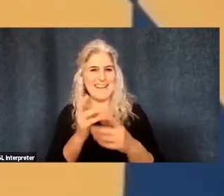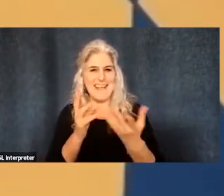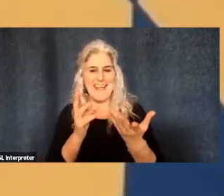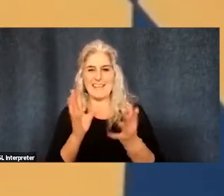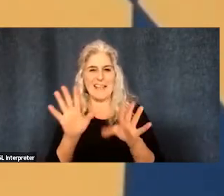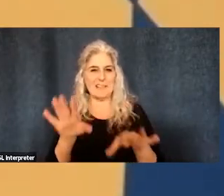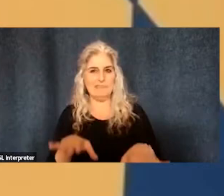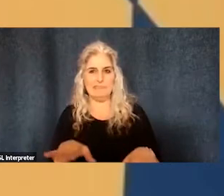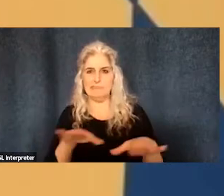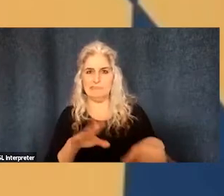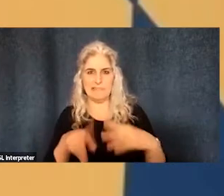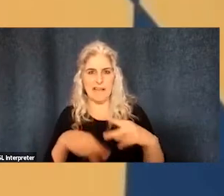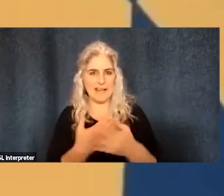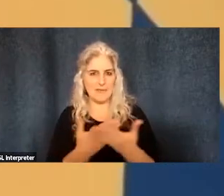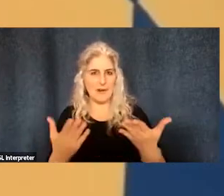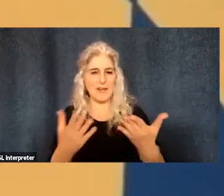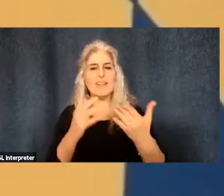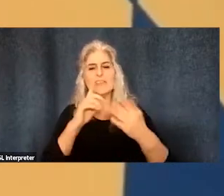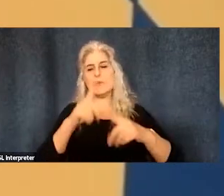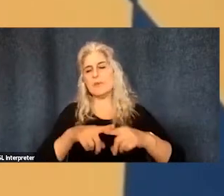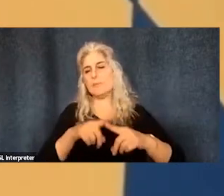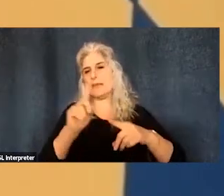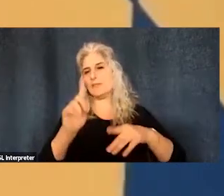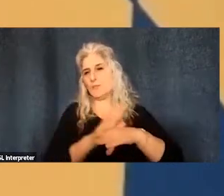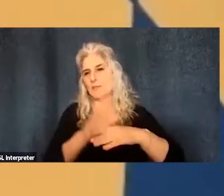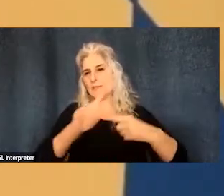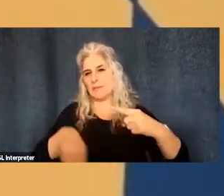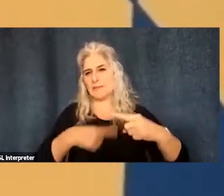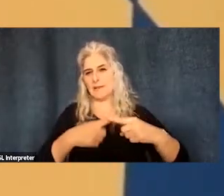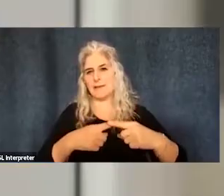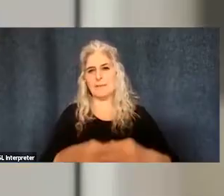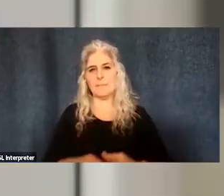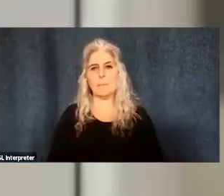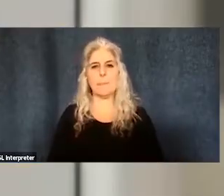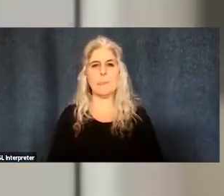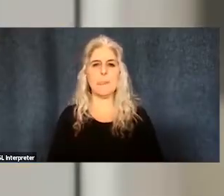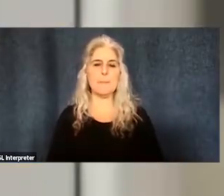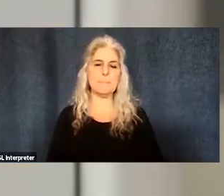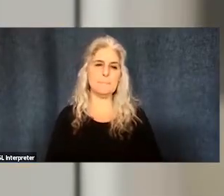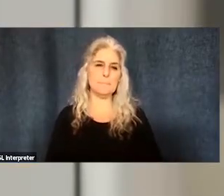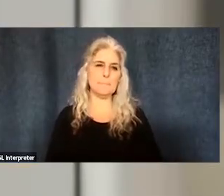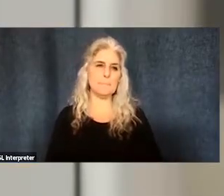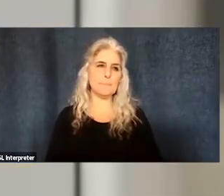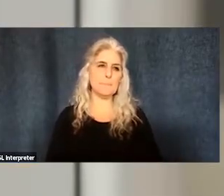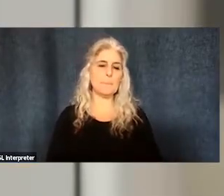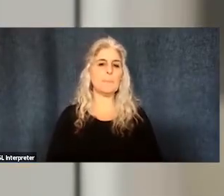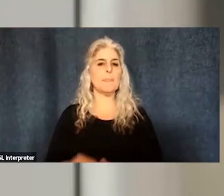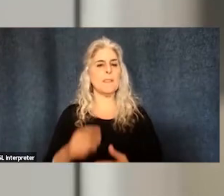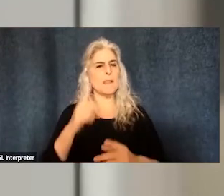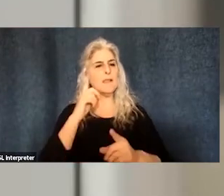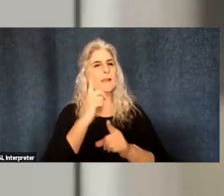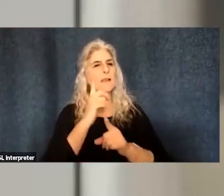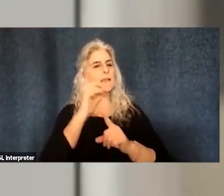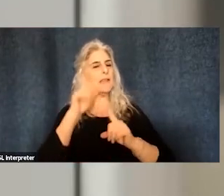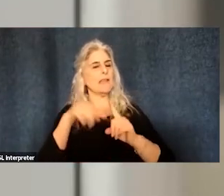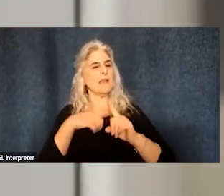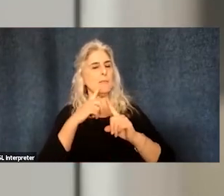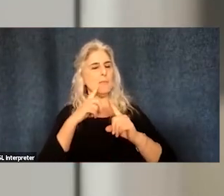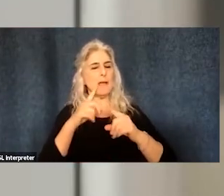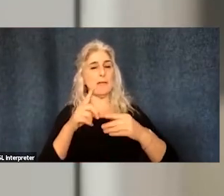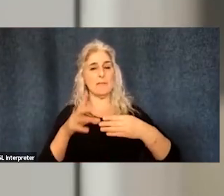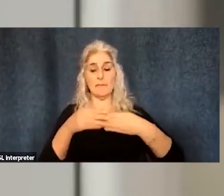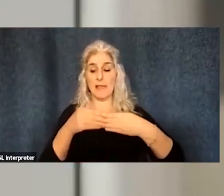different business cycles as you're recruiting. Beyond the flexibility of office or not office, do you think that there's